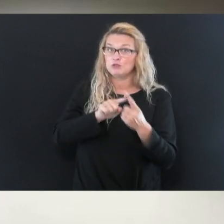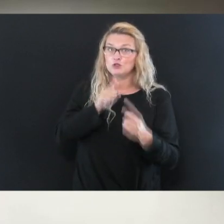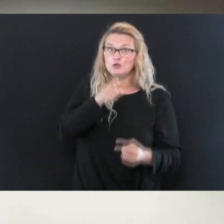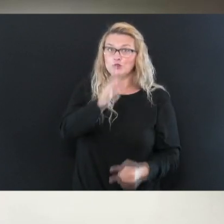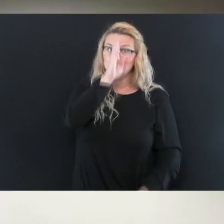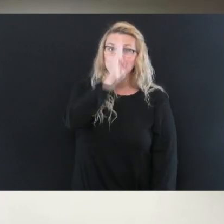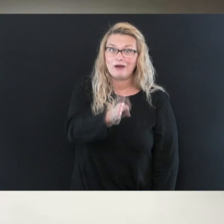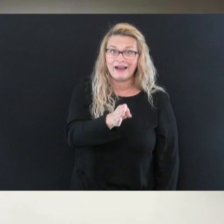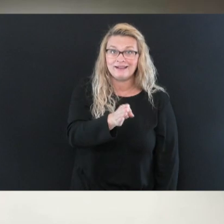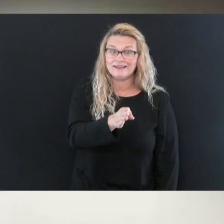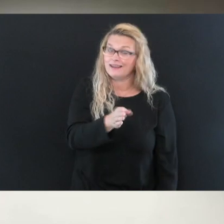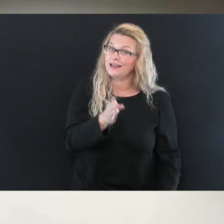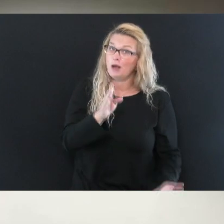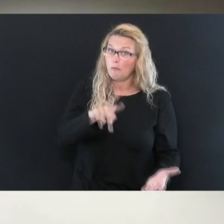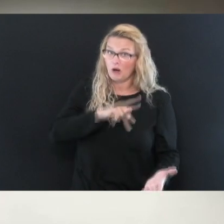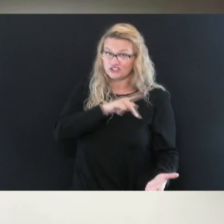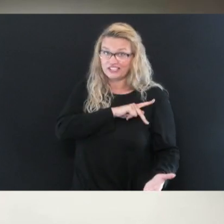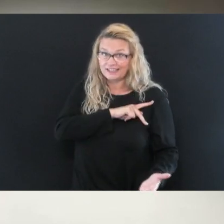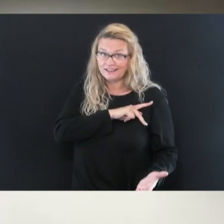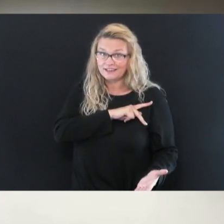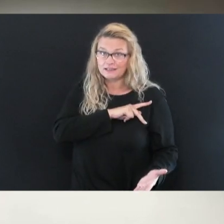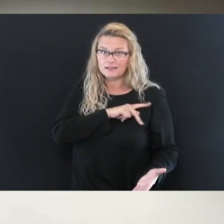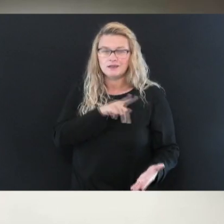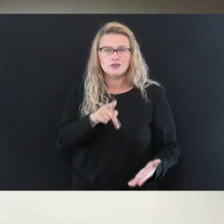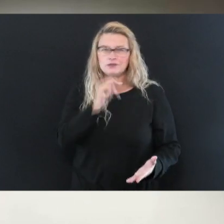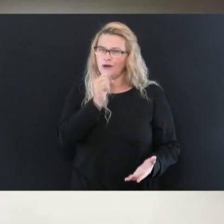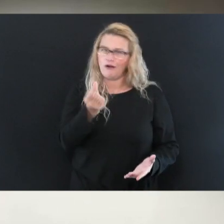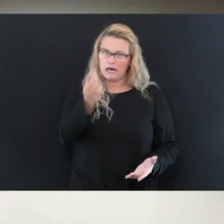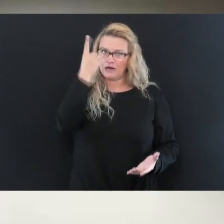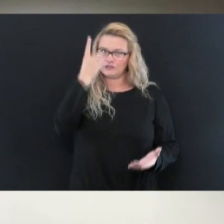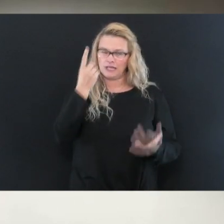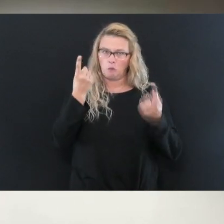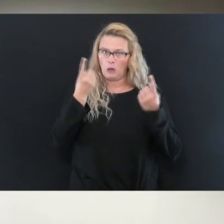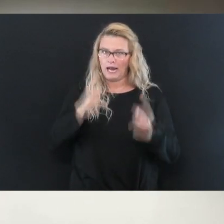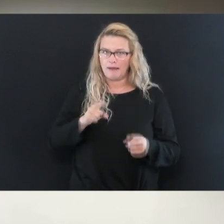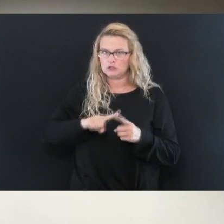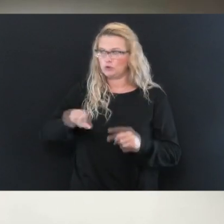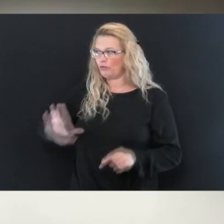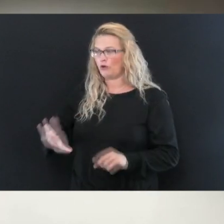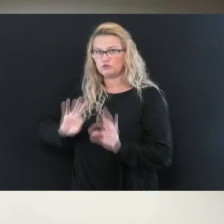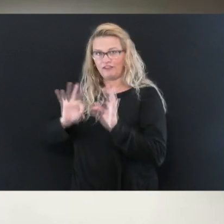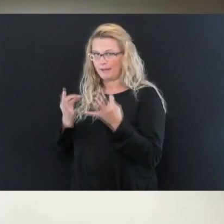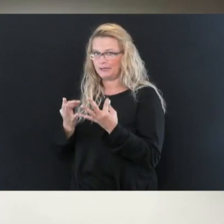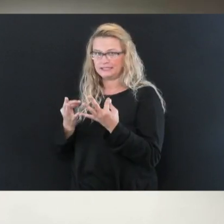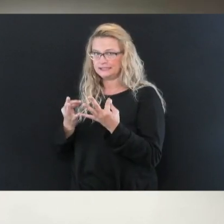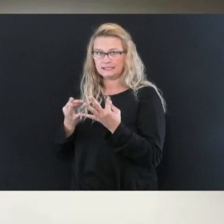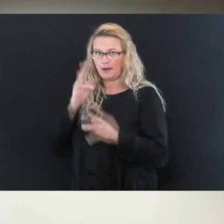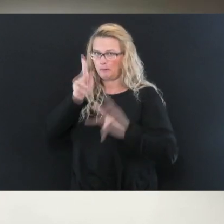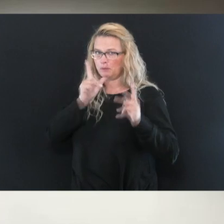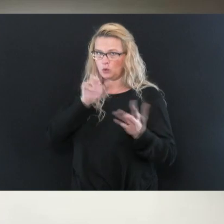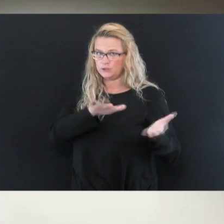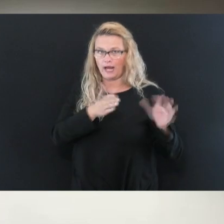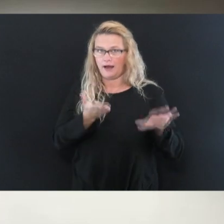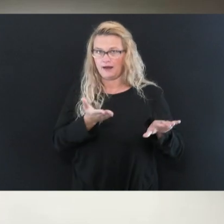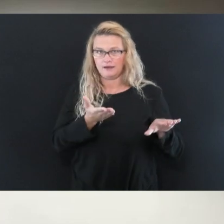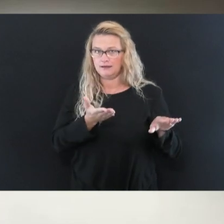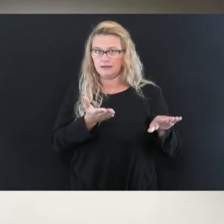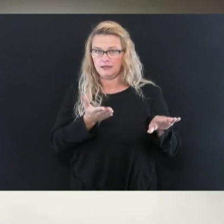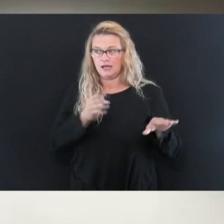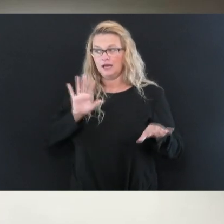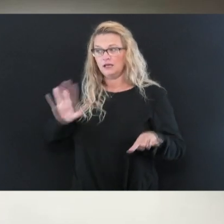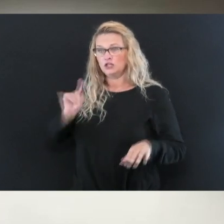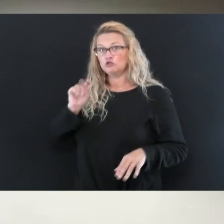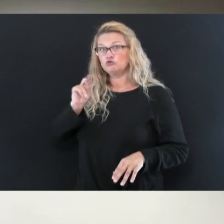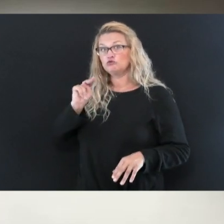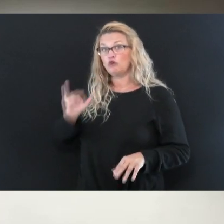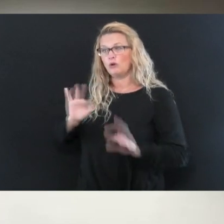personal level do you understand the toll that this takes on families. So again, to Tony's family, he was a great West Virginian,